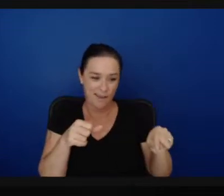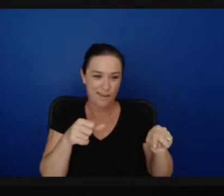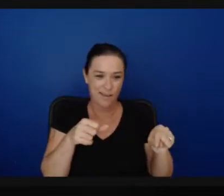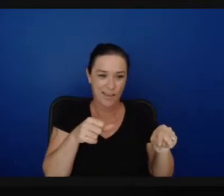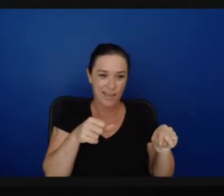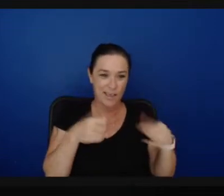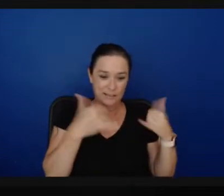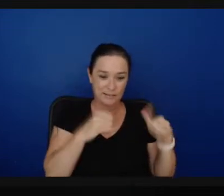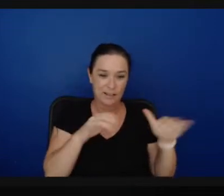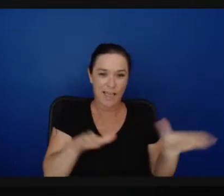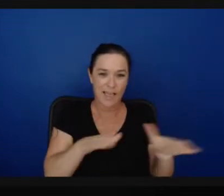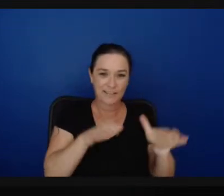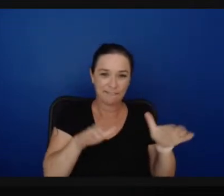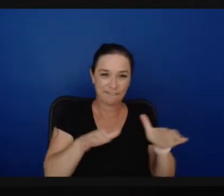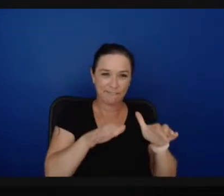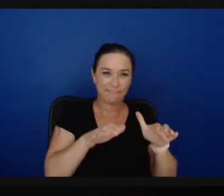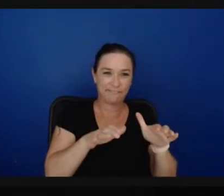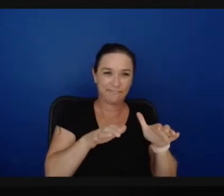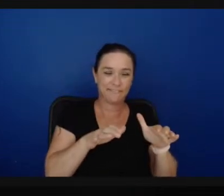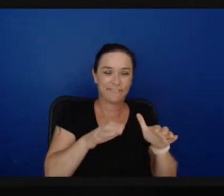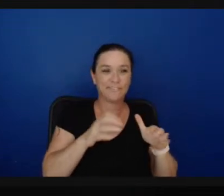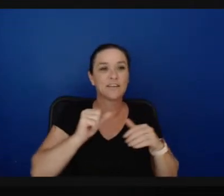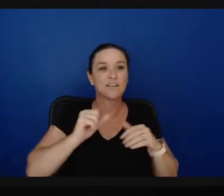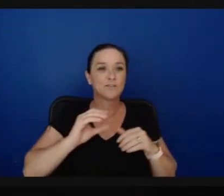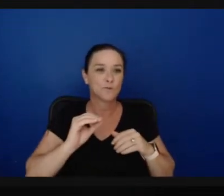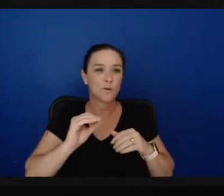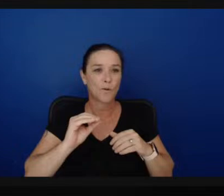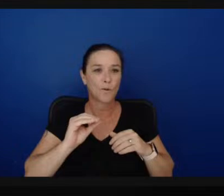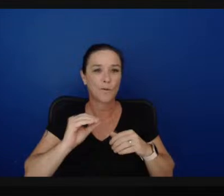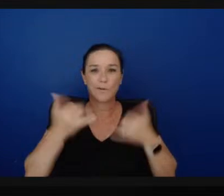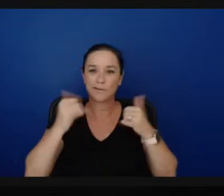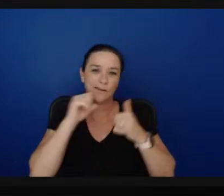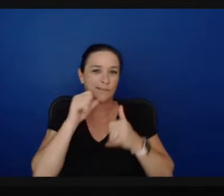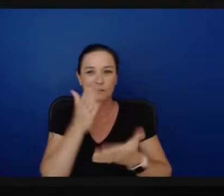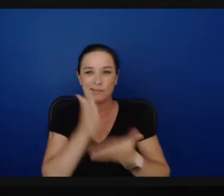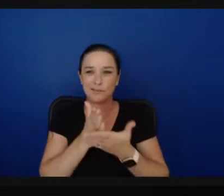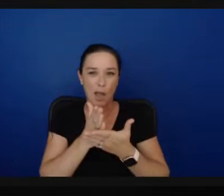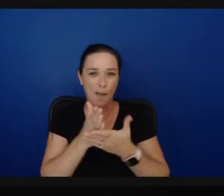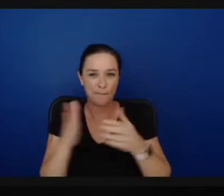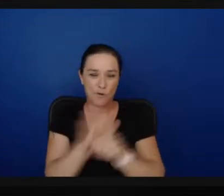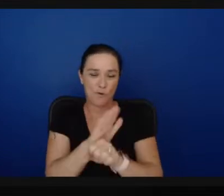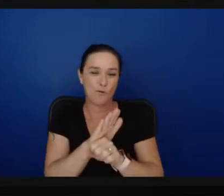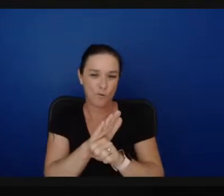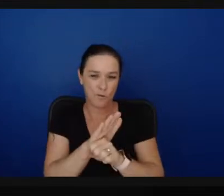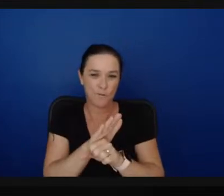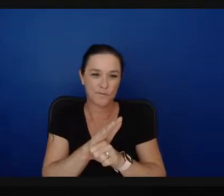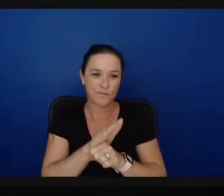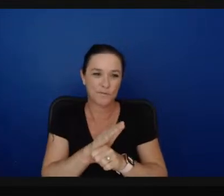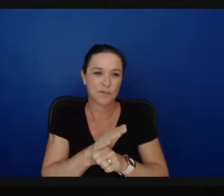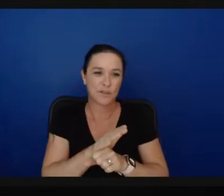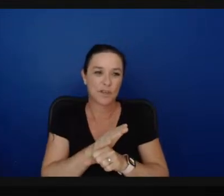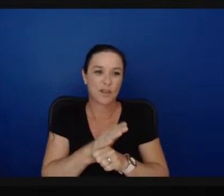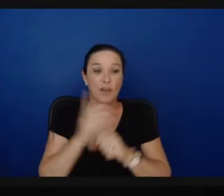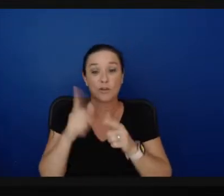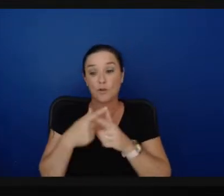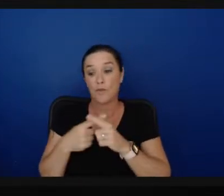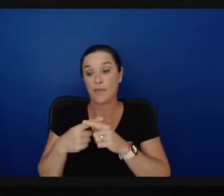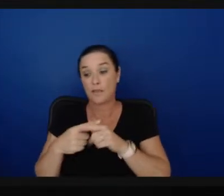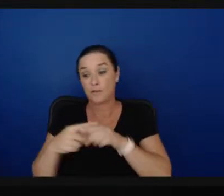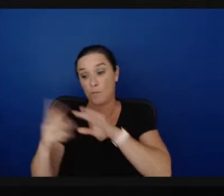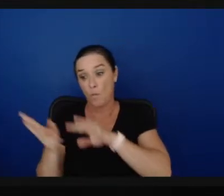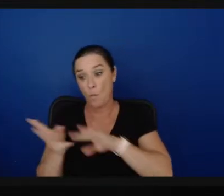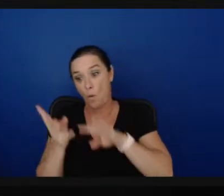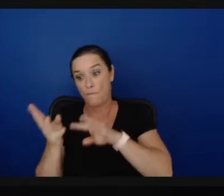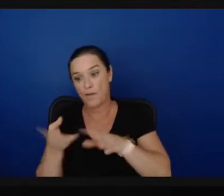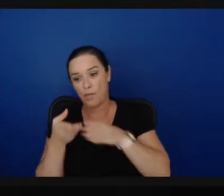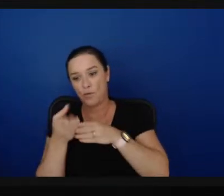still active. So that makes it still not stop all the way, right? So that's showing you the pulse moving through the system from the summit towards the